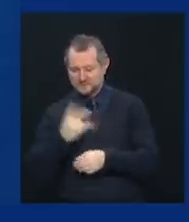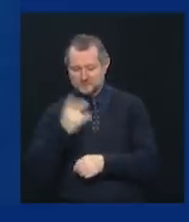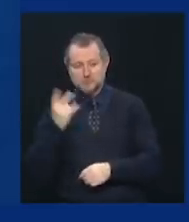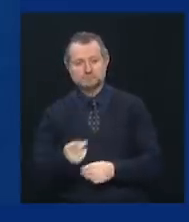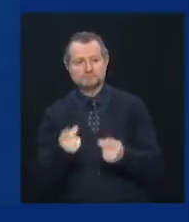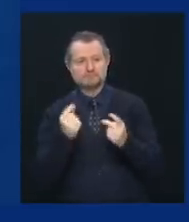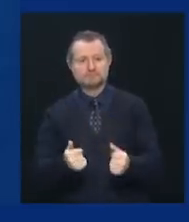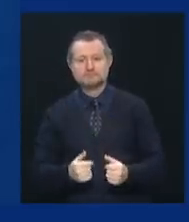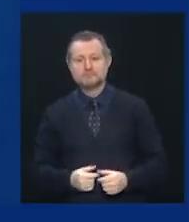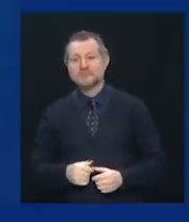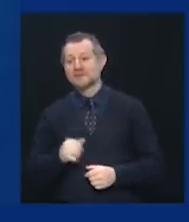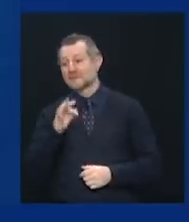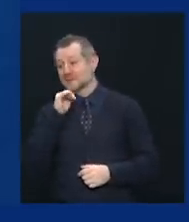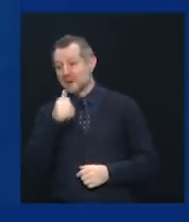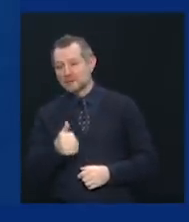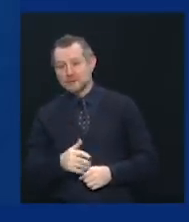Otherwise,